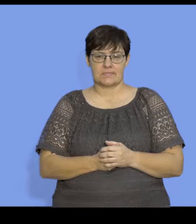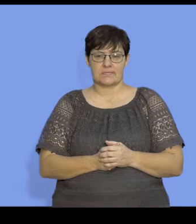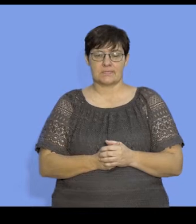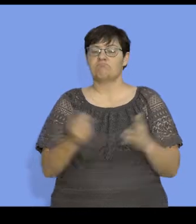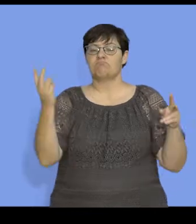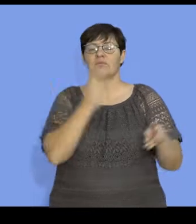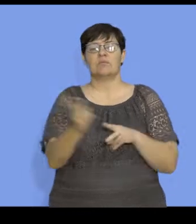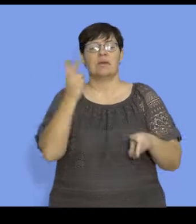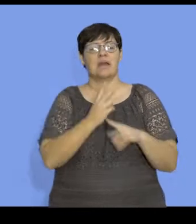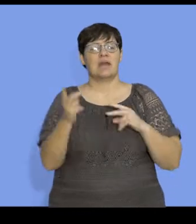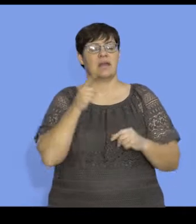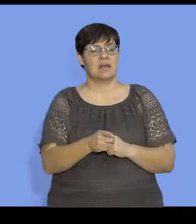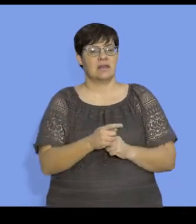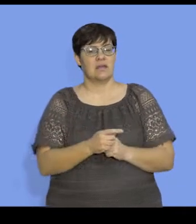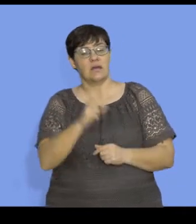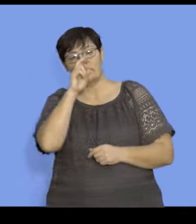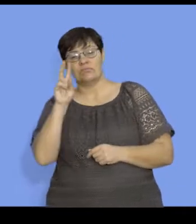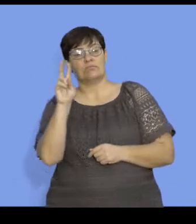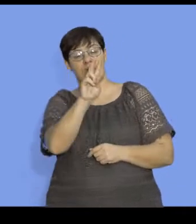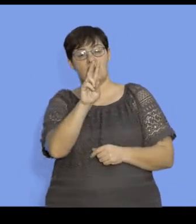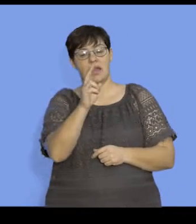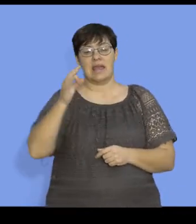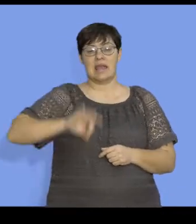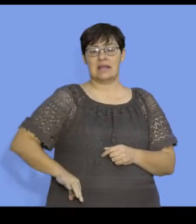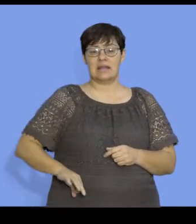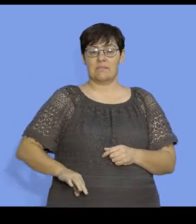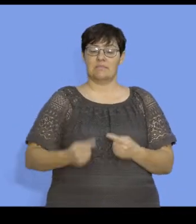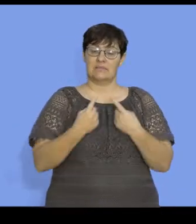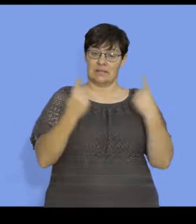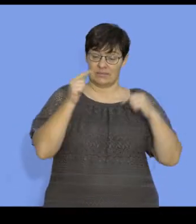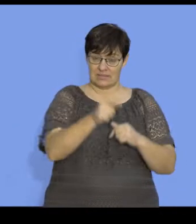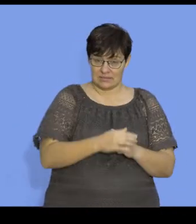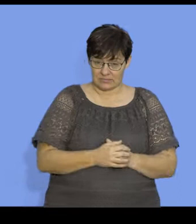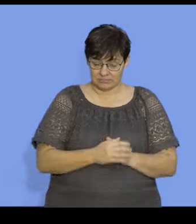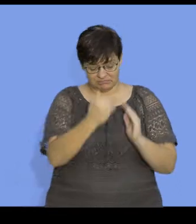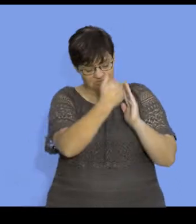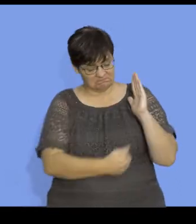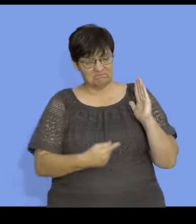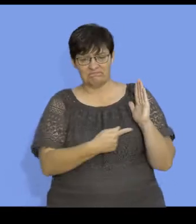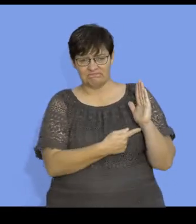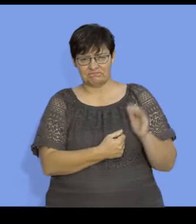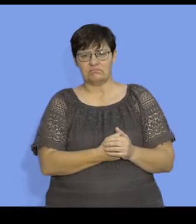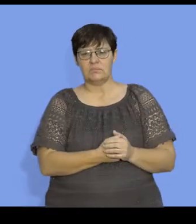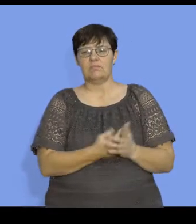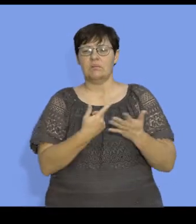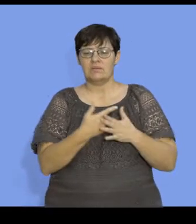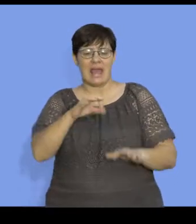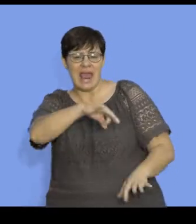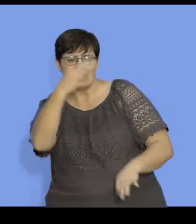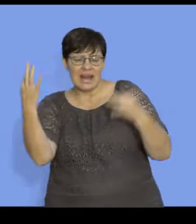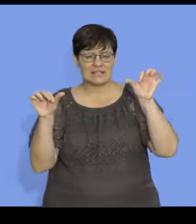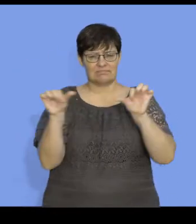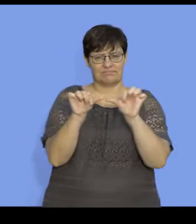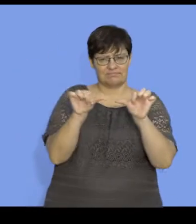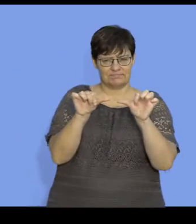When we are preparing the projected income statement, obviously management will analyze and